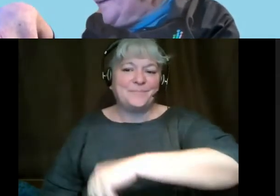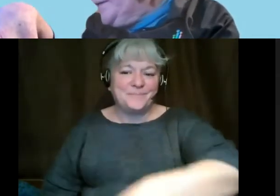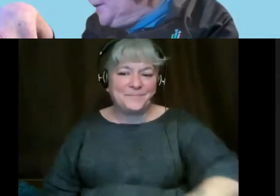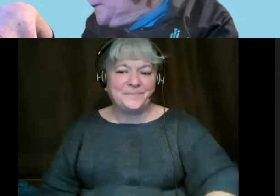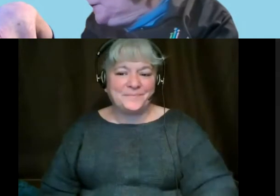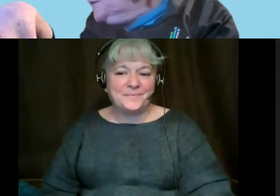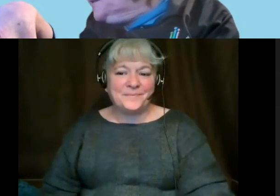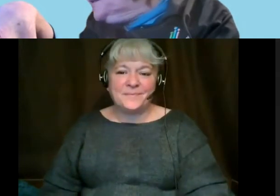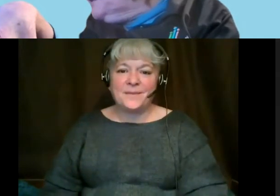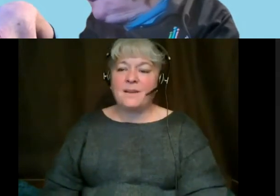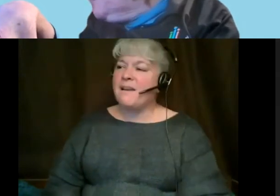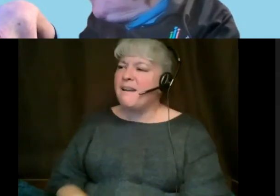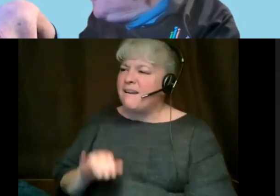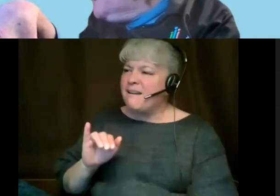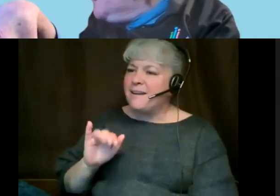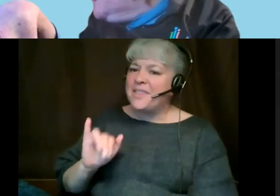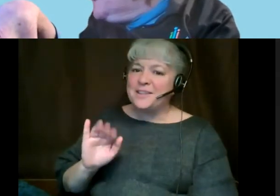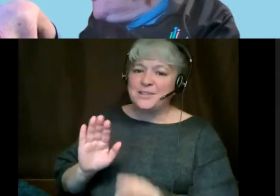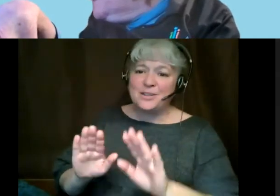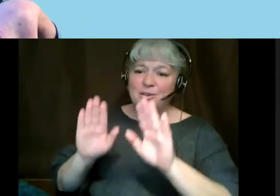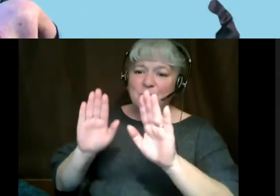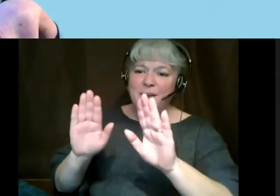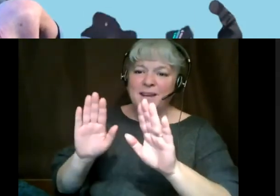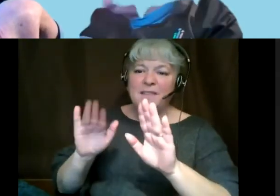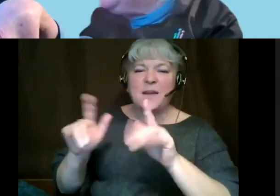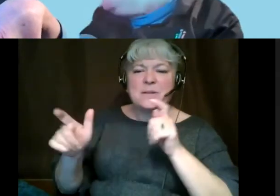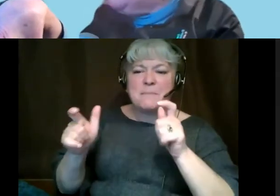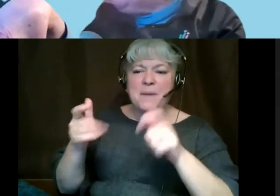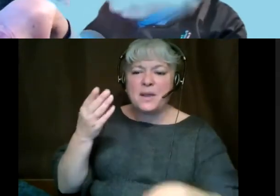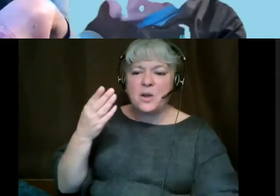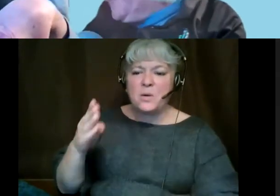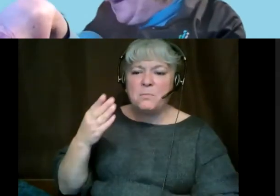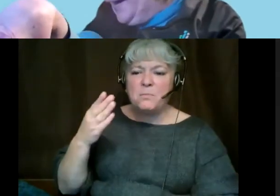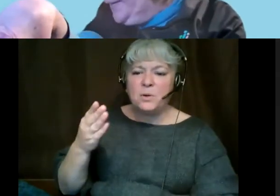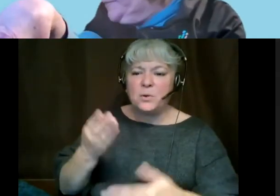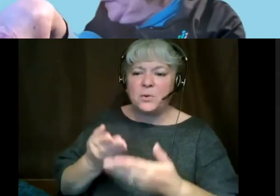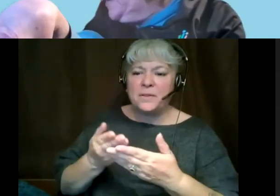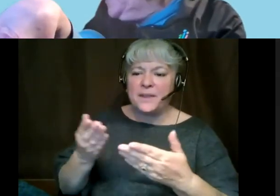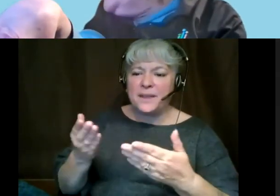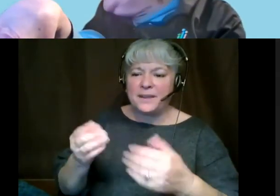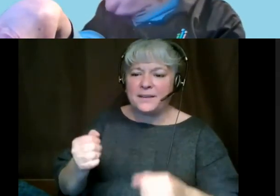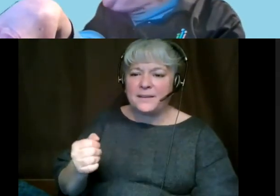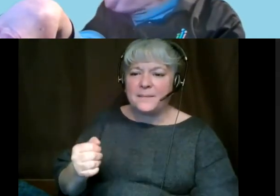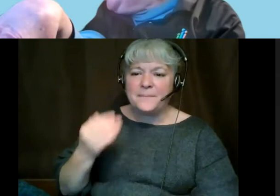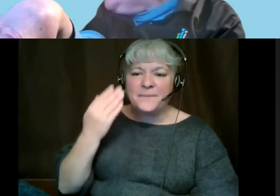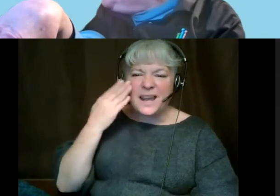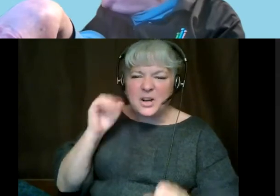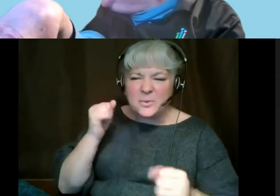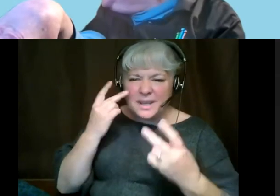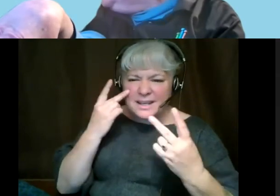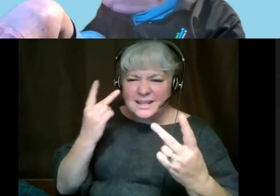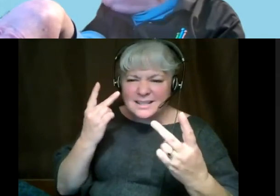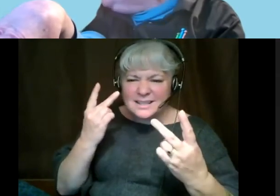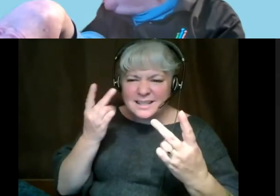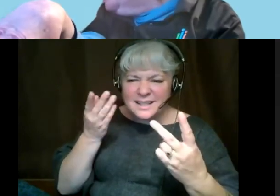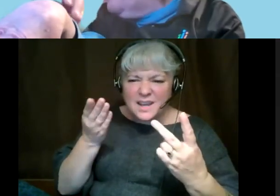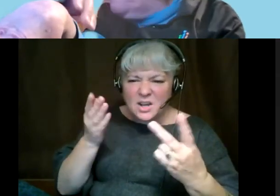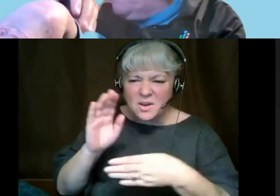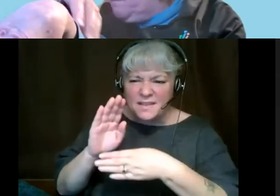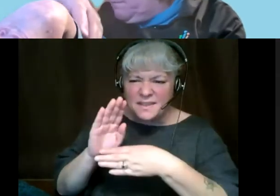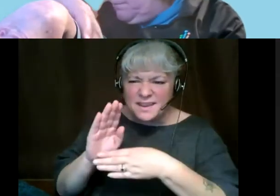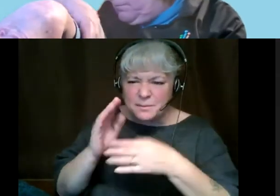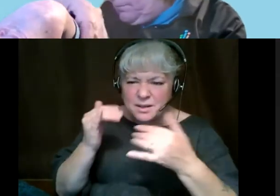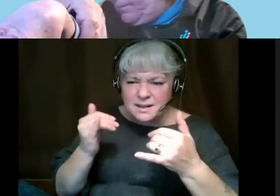So that's great. And it's shaped. It was the big blue thing there. And I don't know if we'll be able to see that on the camera here.